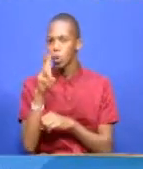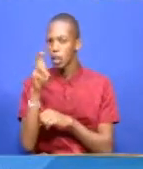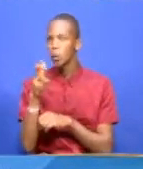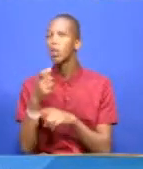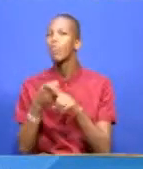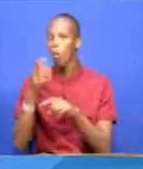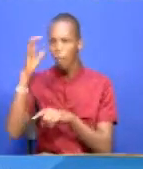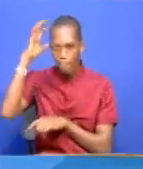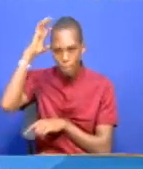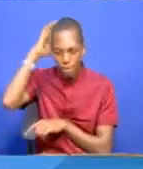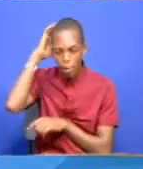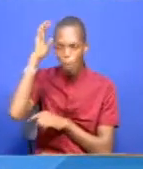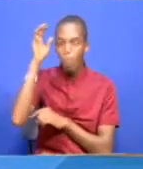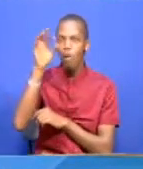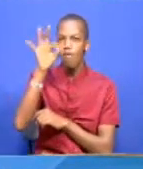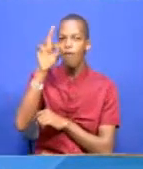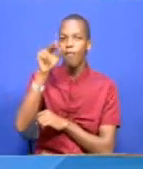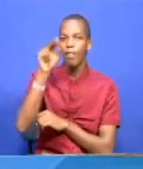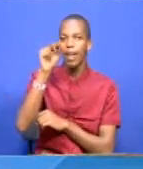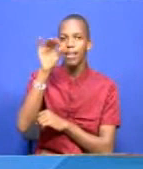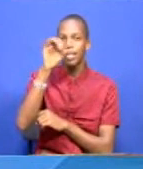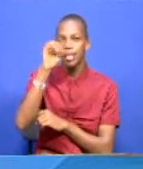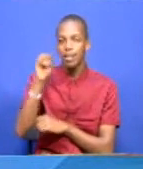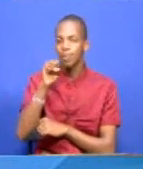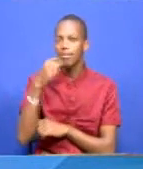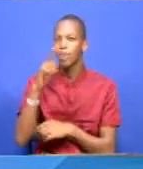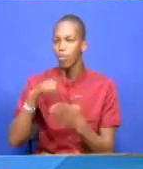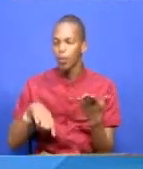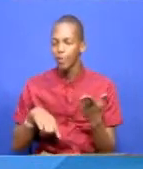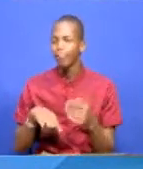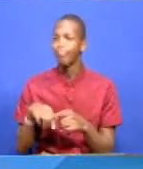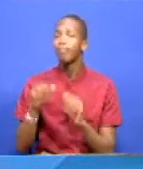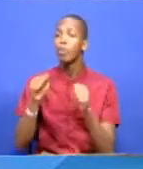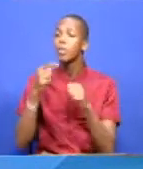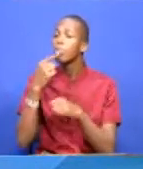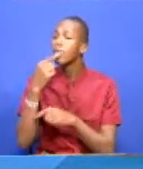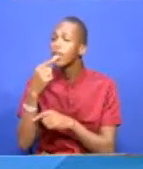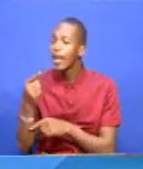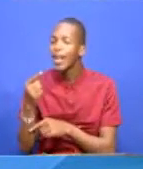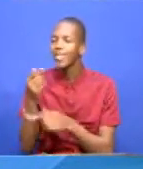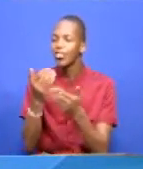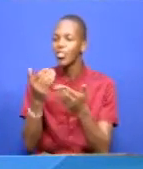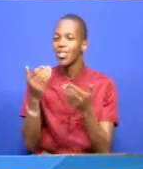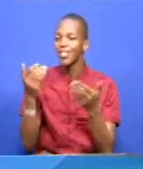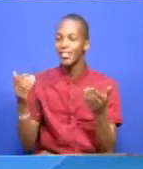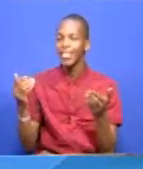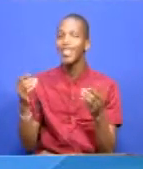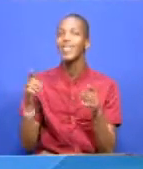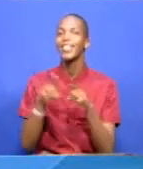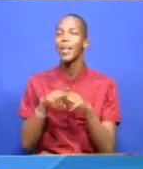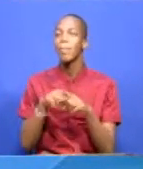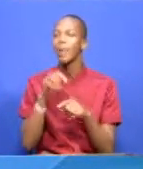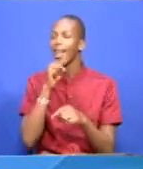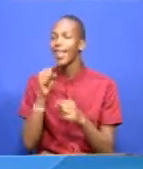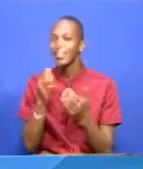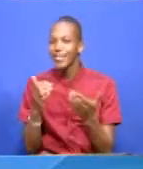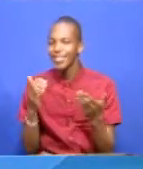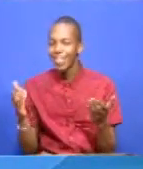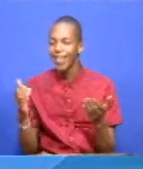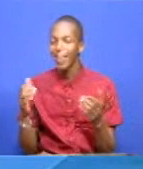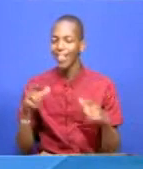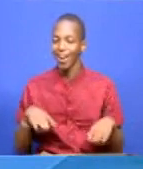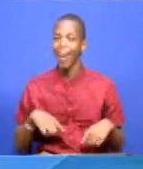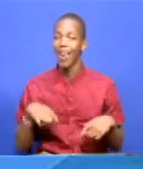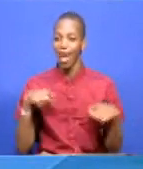theme that you may tell your children and grandchildren, life becomes history. With fake